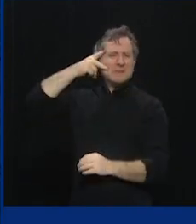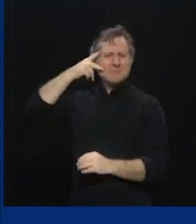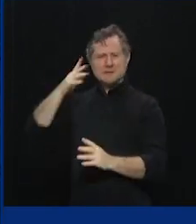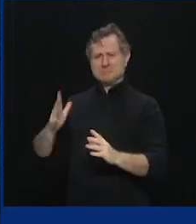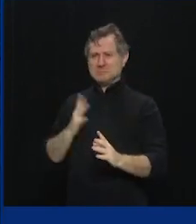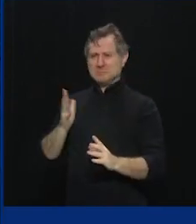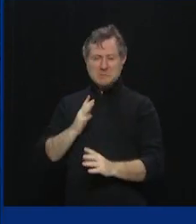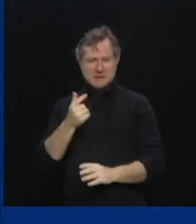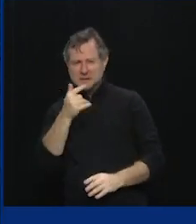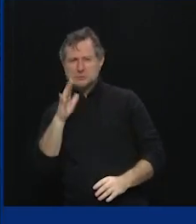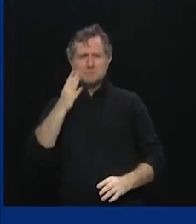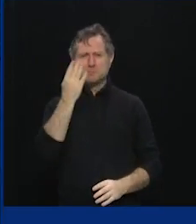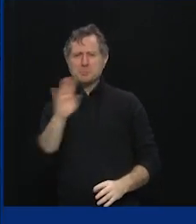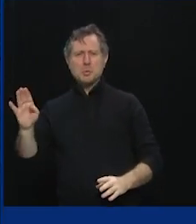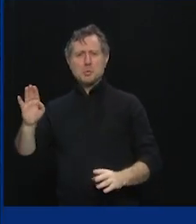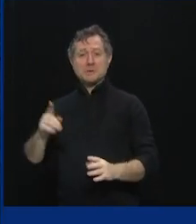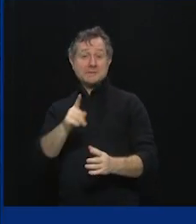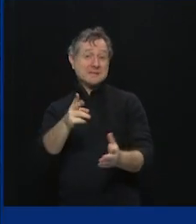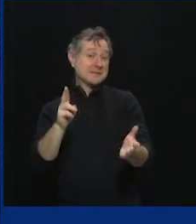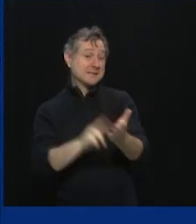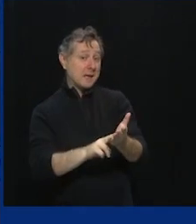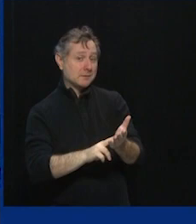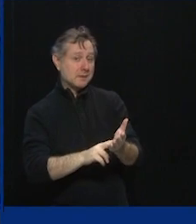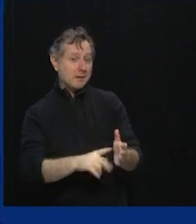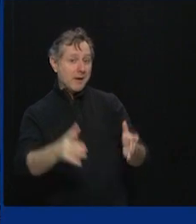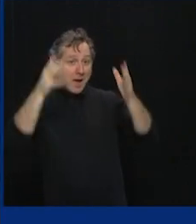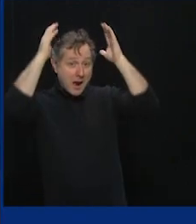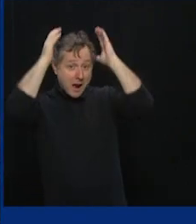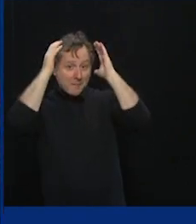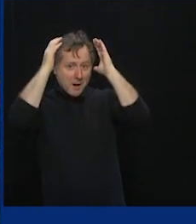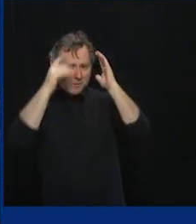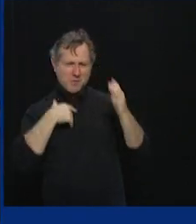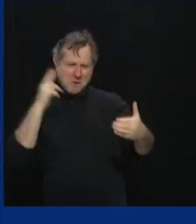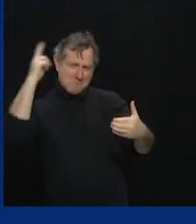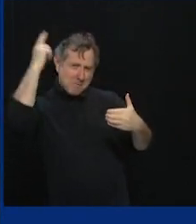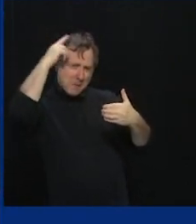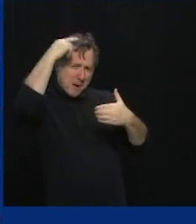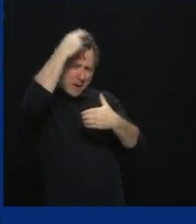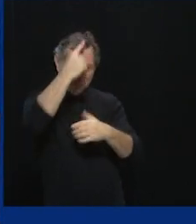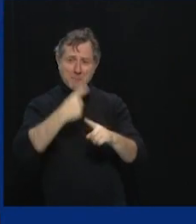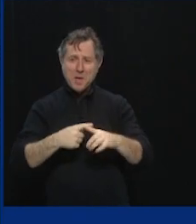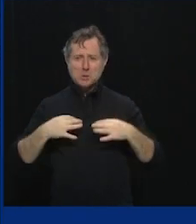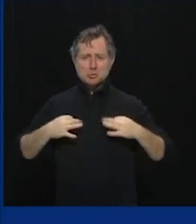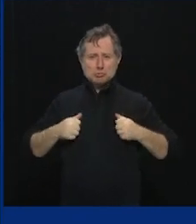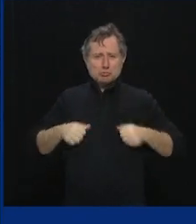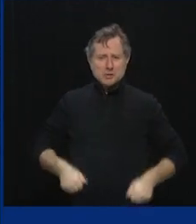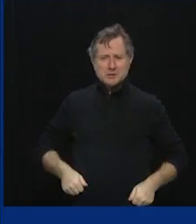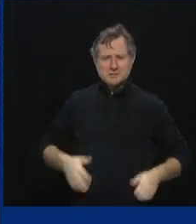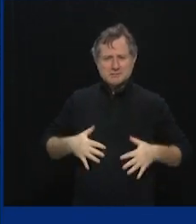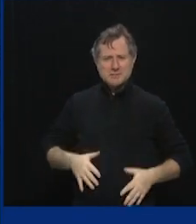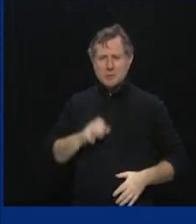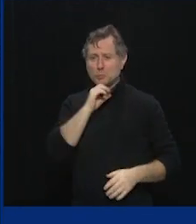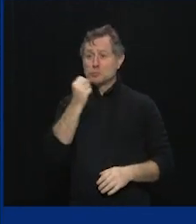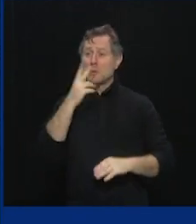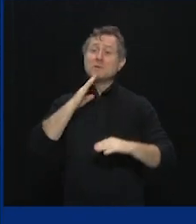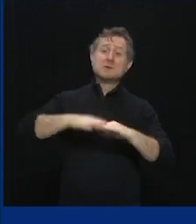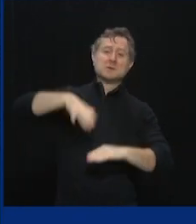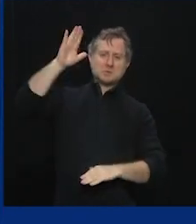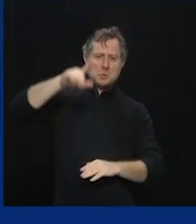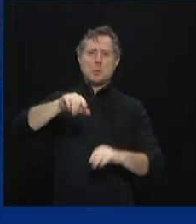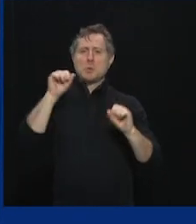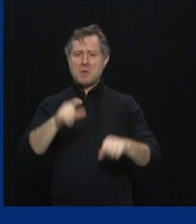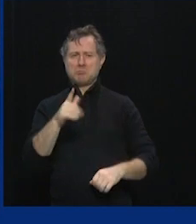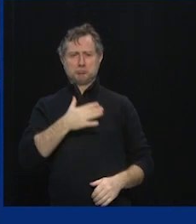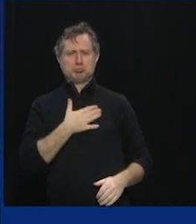signed helmets, footballs, or jerseys for the amazing New Yorkers 12 and up who are stepping up to get